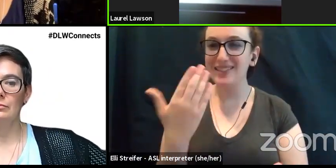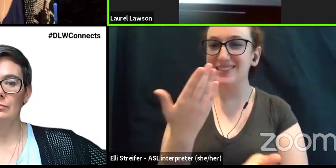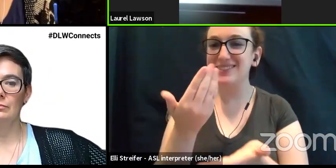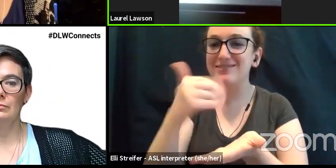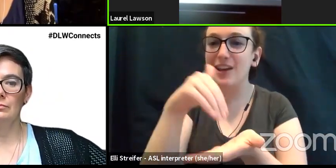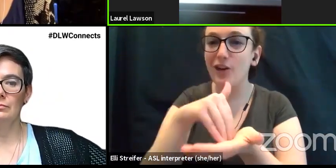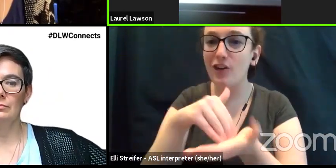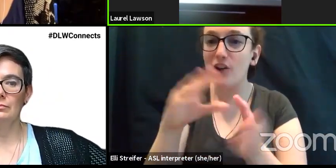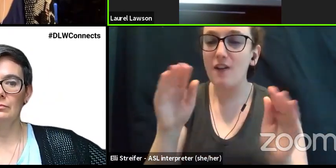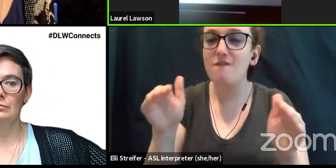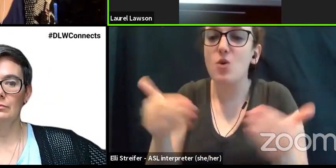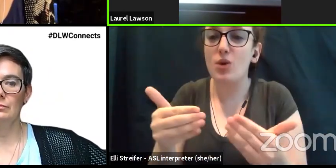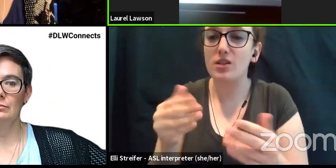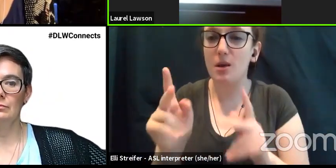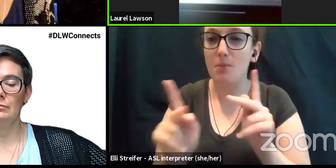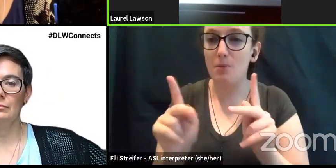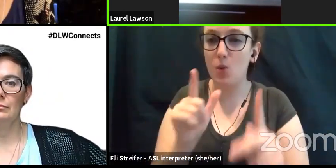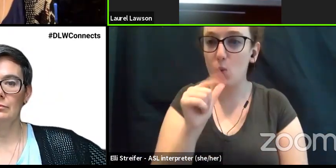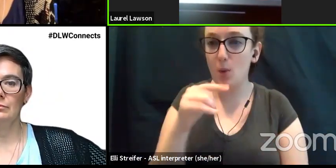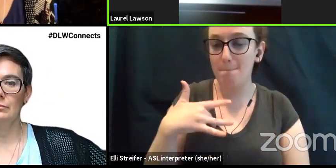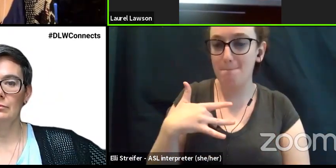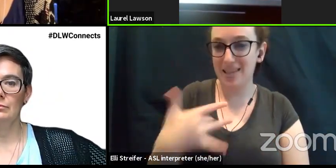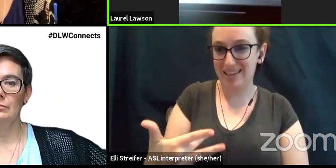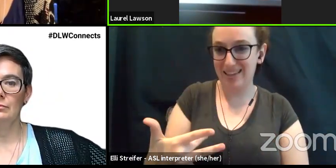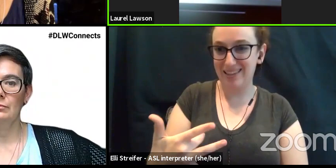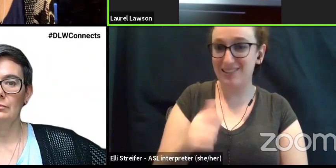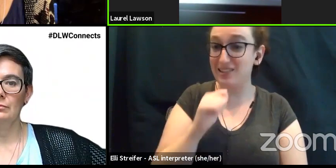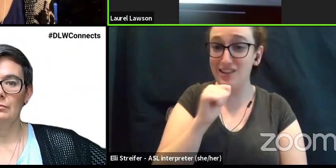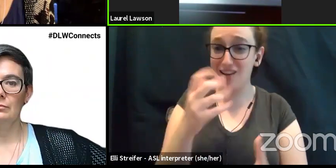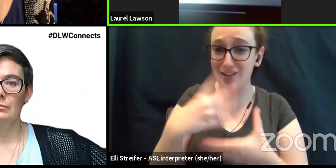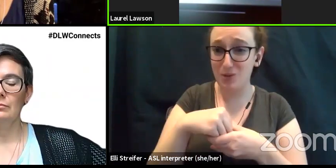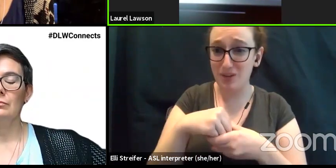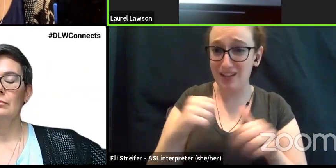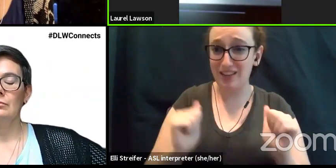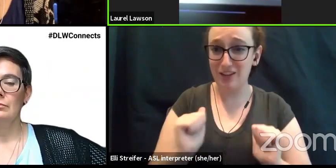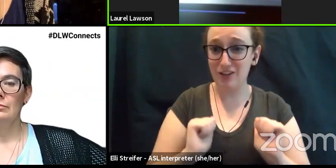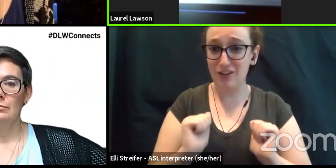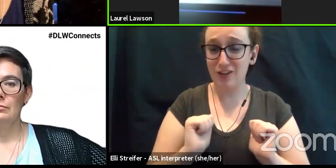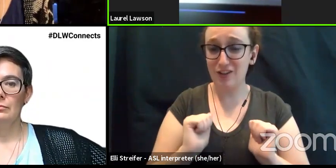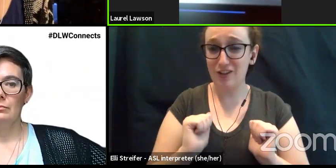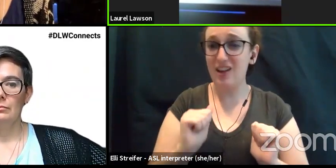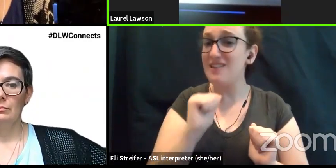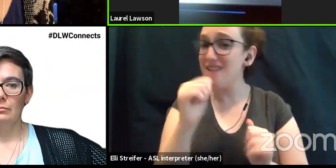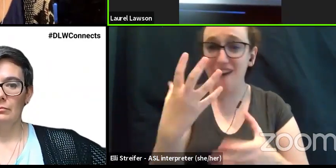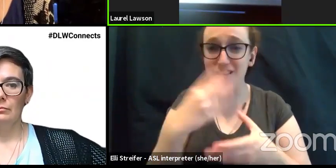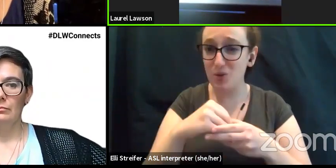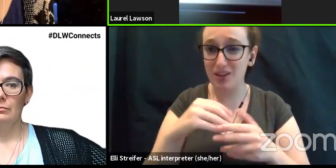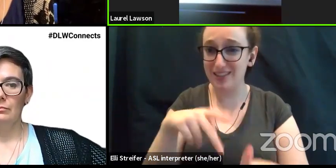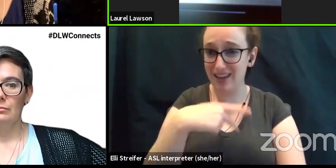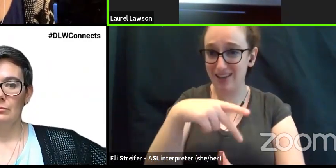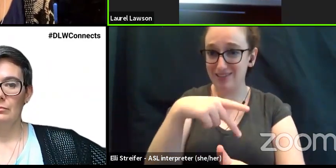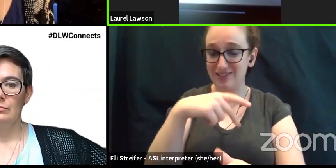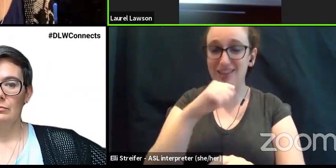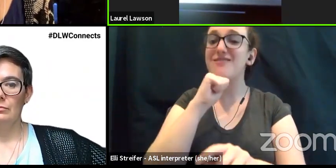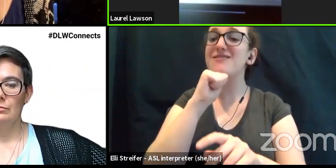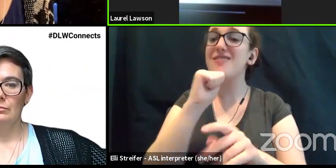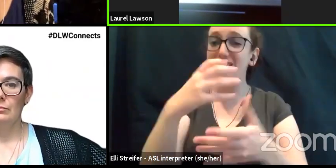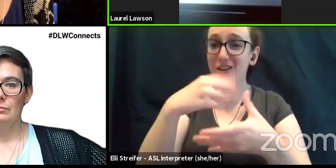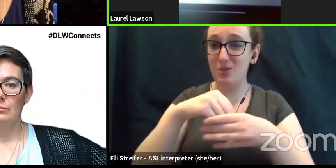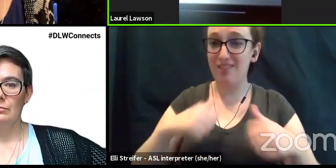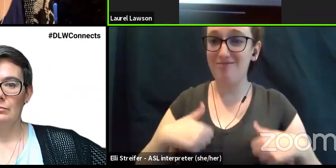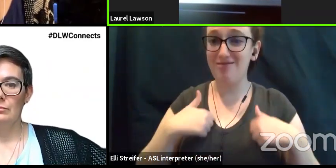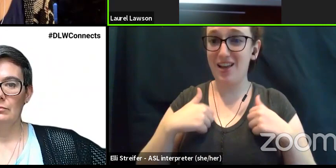who are traditionally excluded from theater, from dance, from live performance, both by